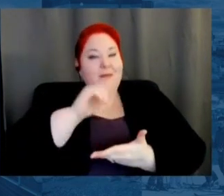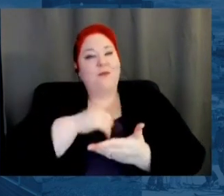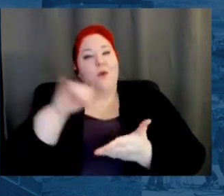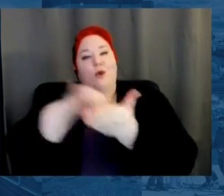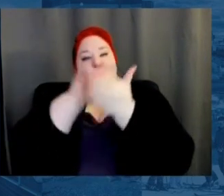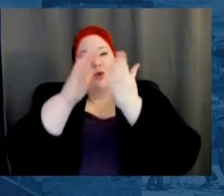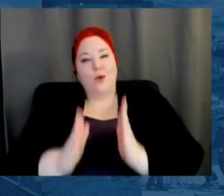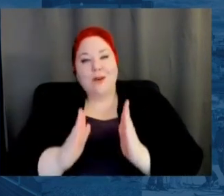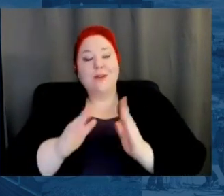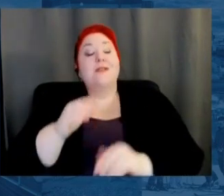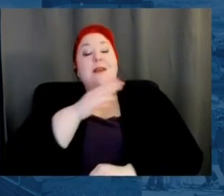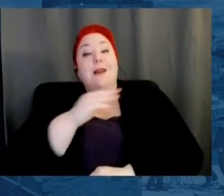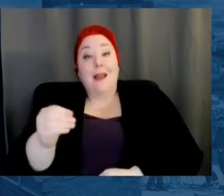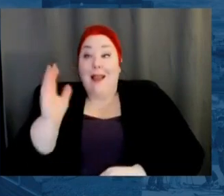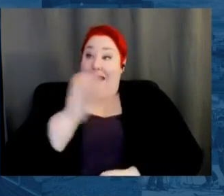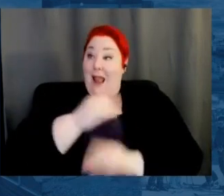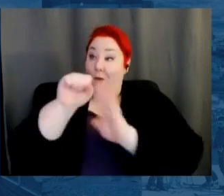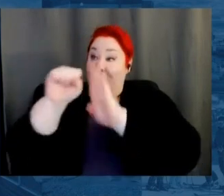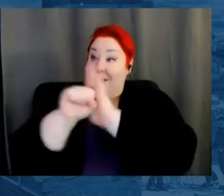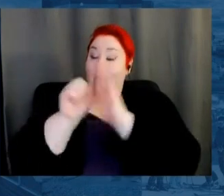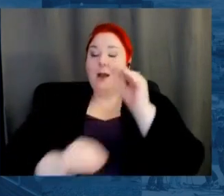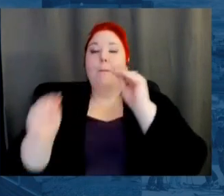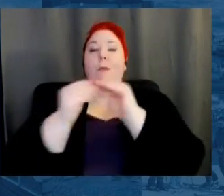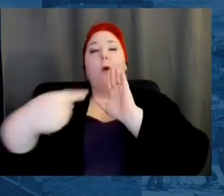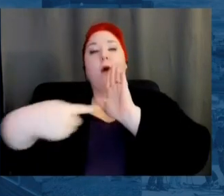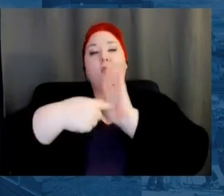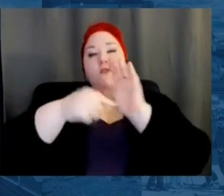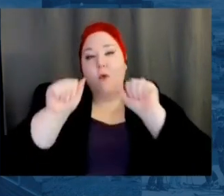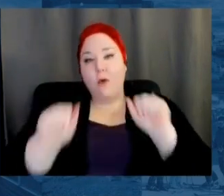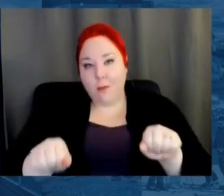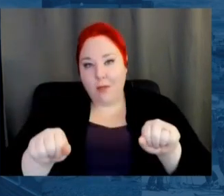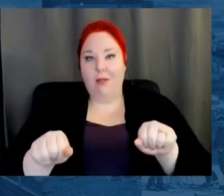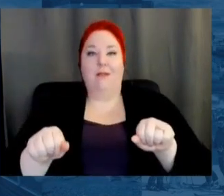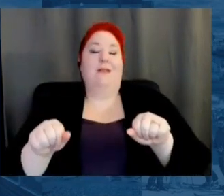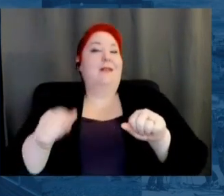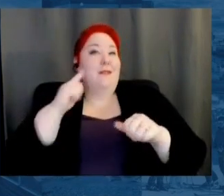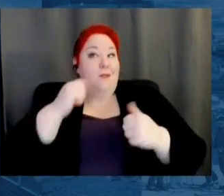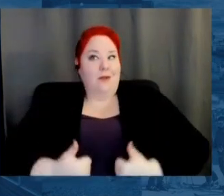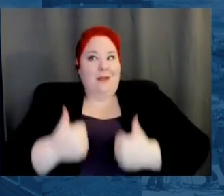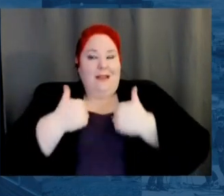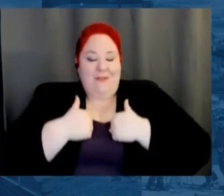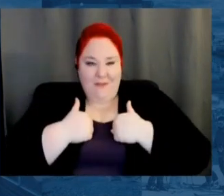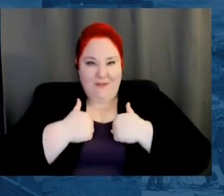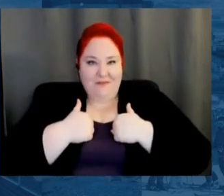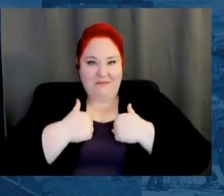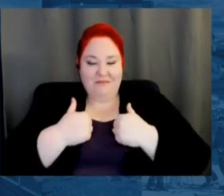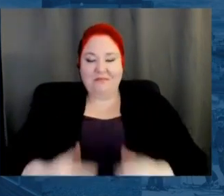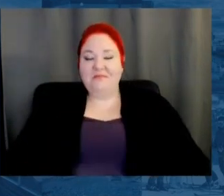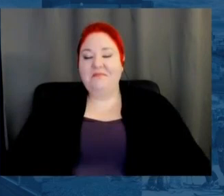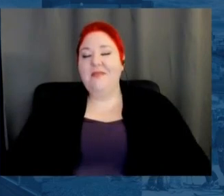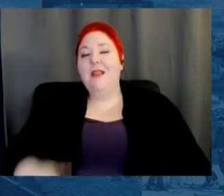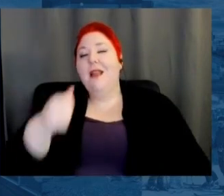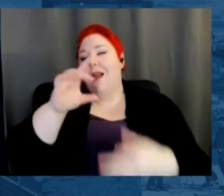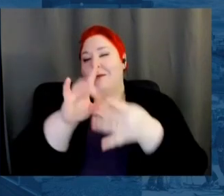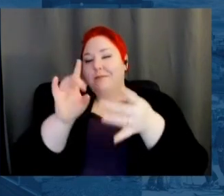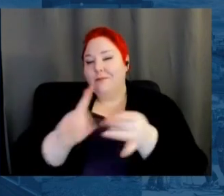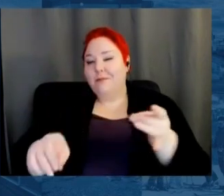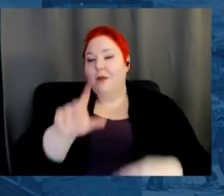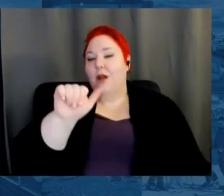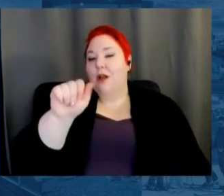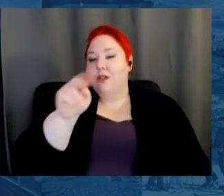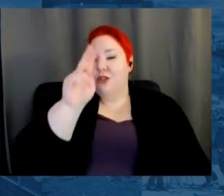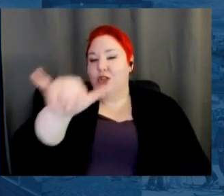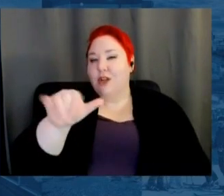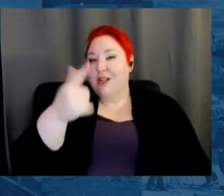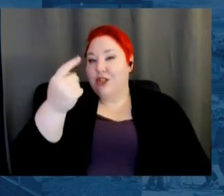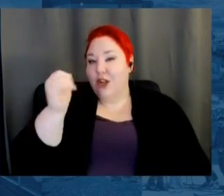state, once and for all, a more affordable place to live. And again, I mentioned our Attorney General. I want to thank her for her incredible